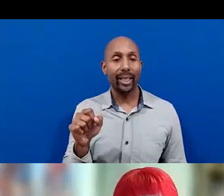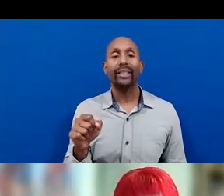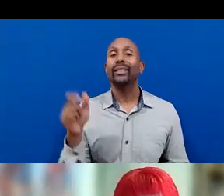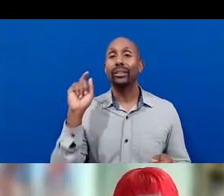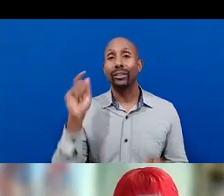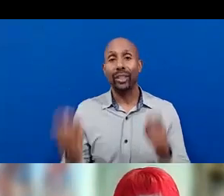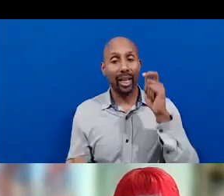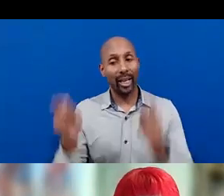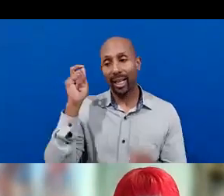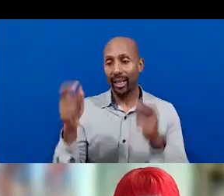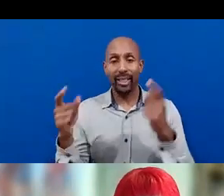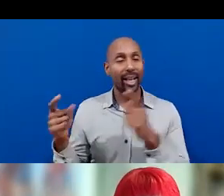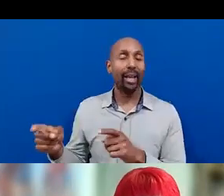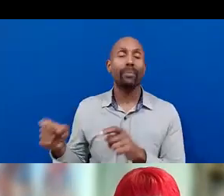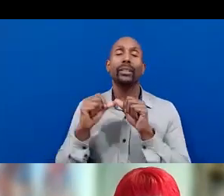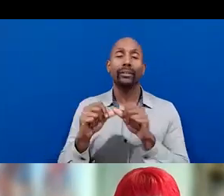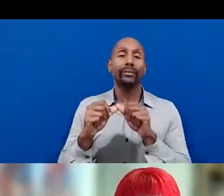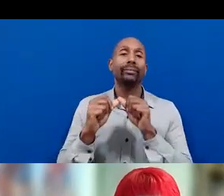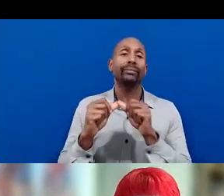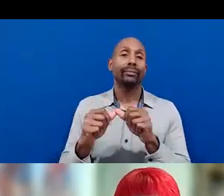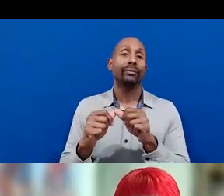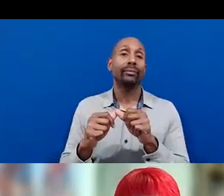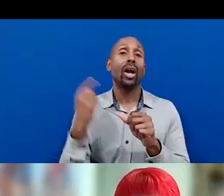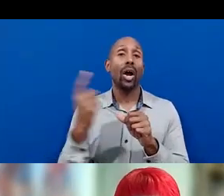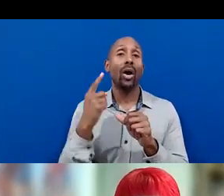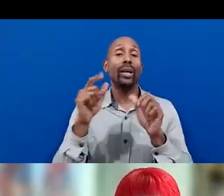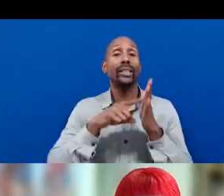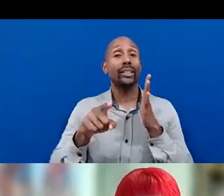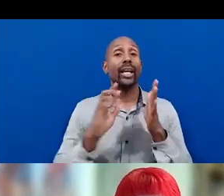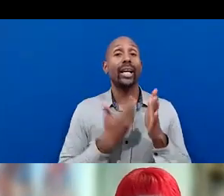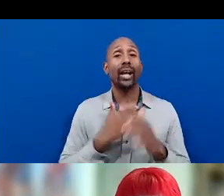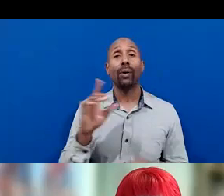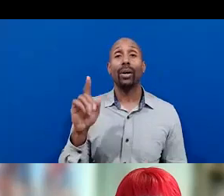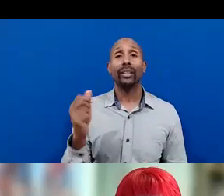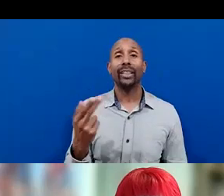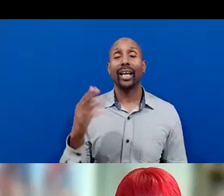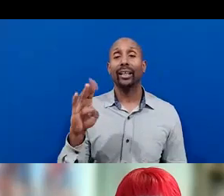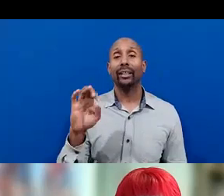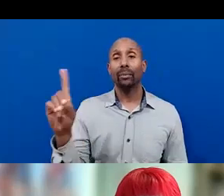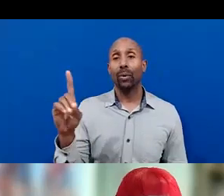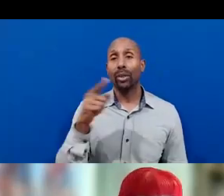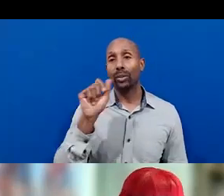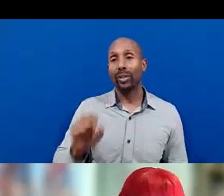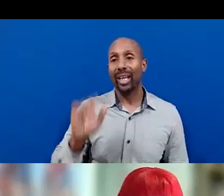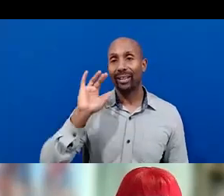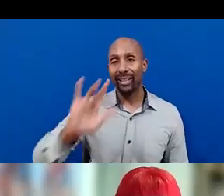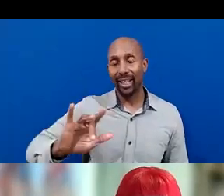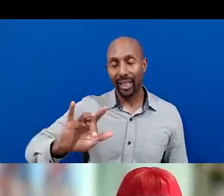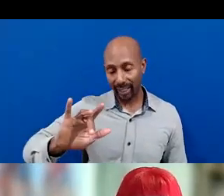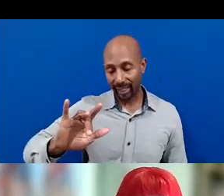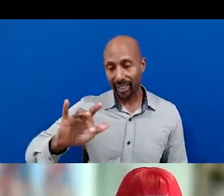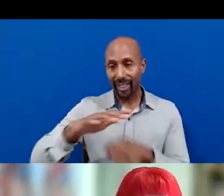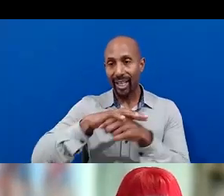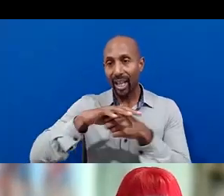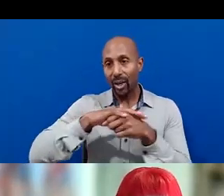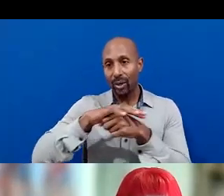and fluctuate. So you can always go to our dashboard and it'll tell you, and you can actually click on the area.